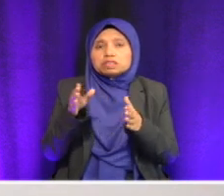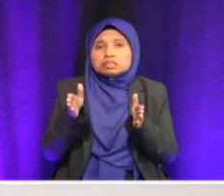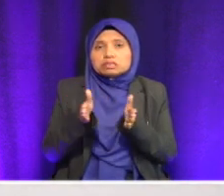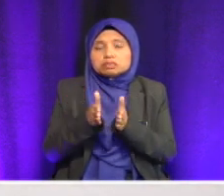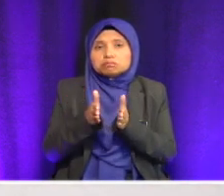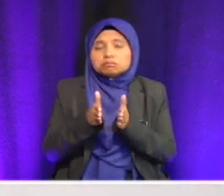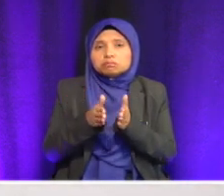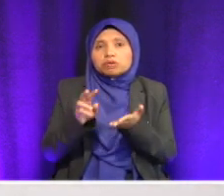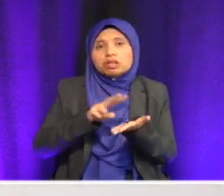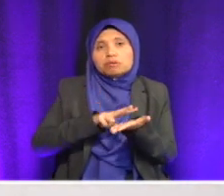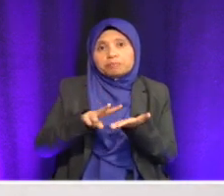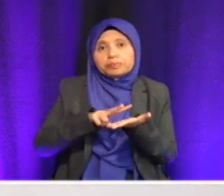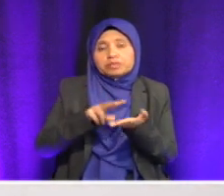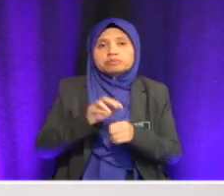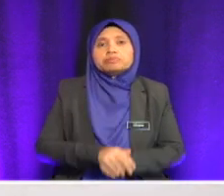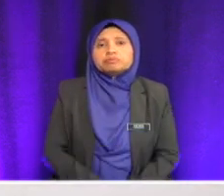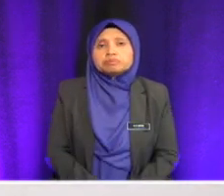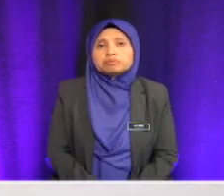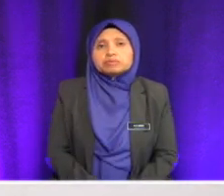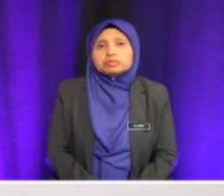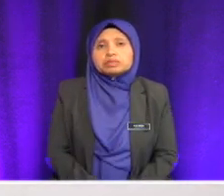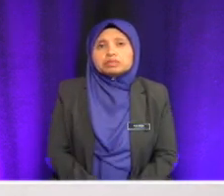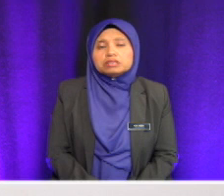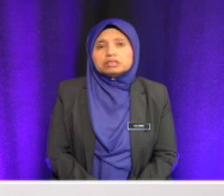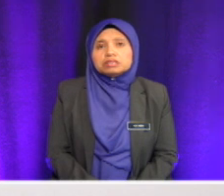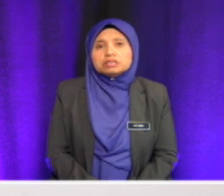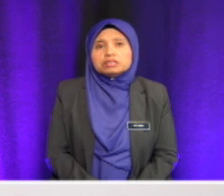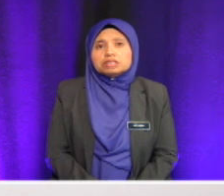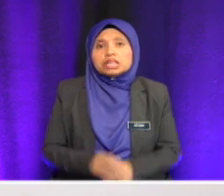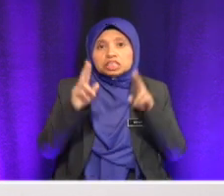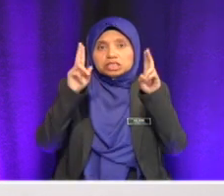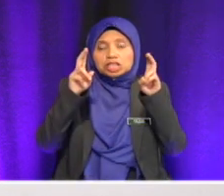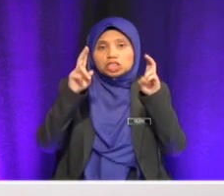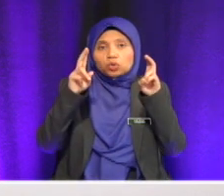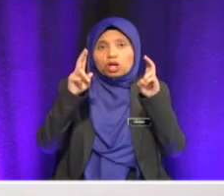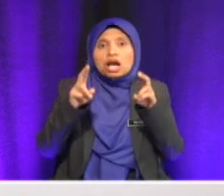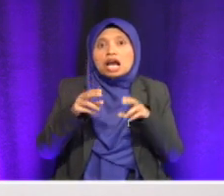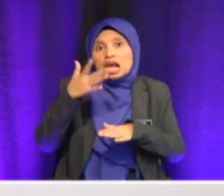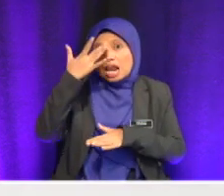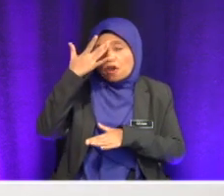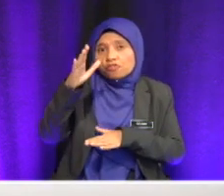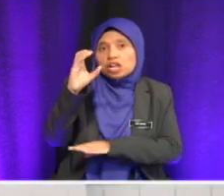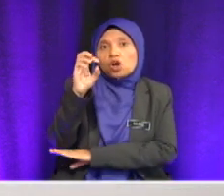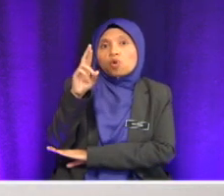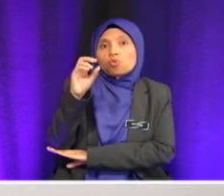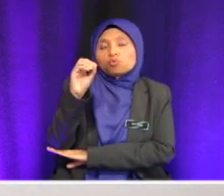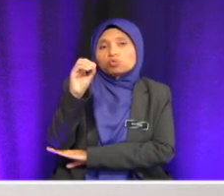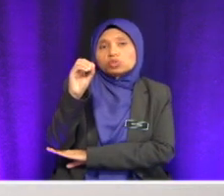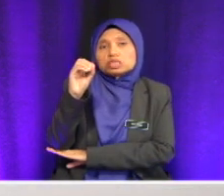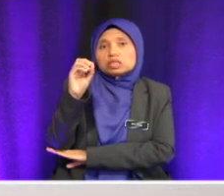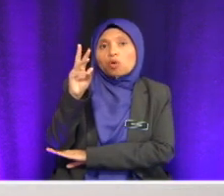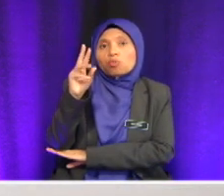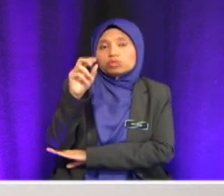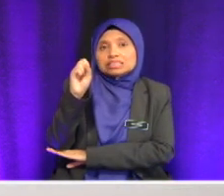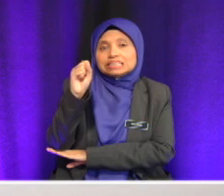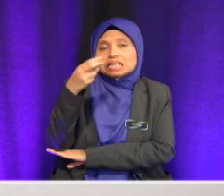All right, thank you, Anna. Okay, so the second reading text entitled Clever Crows. We use the word bird brain for people who aren't very clever,